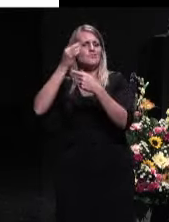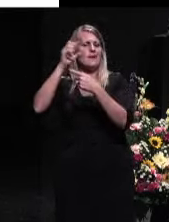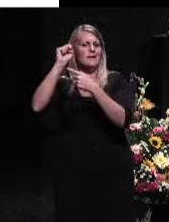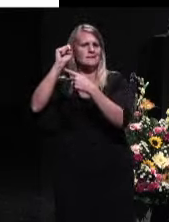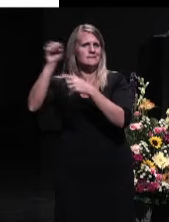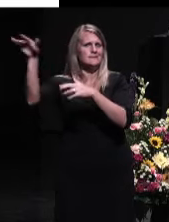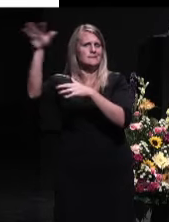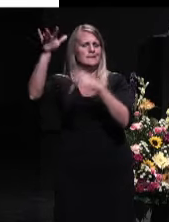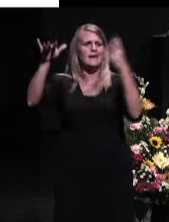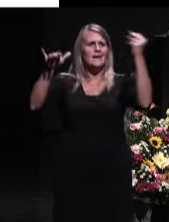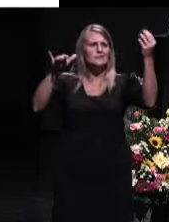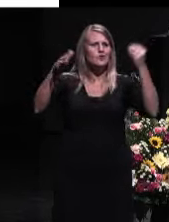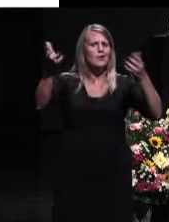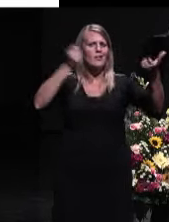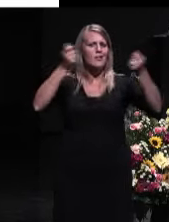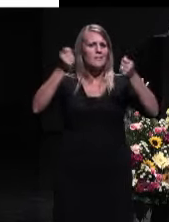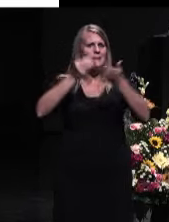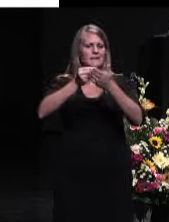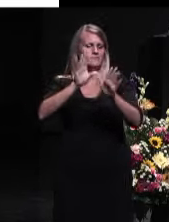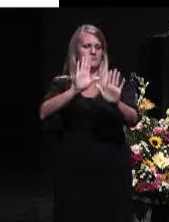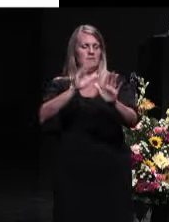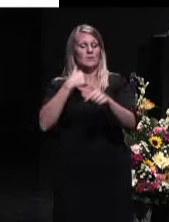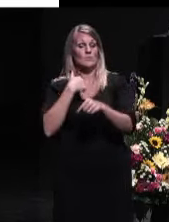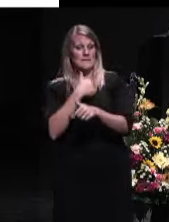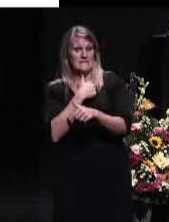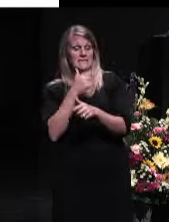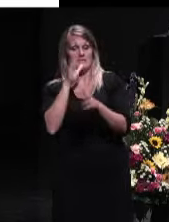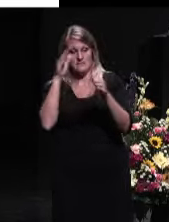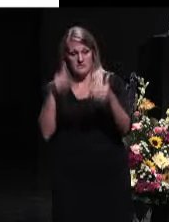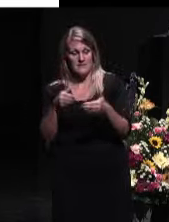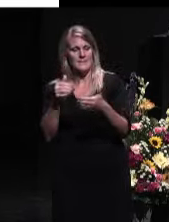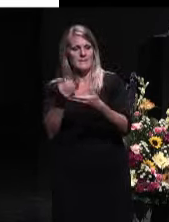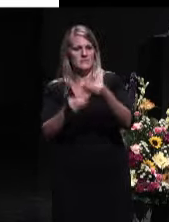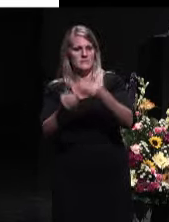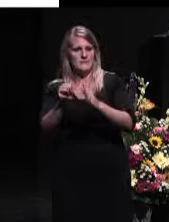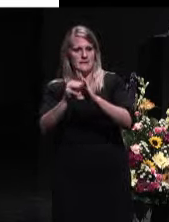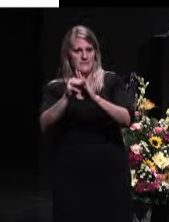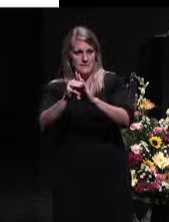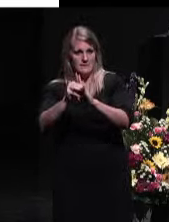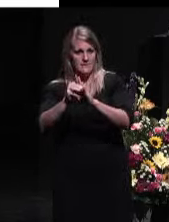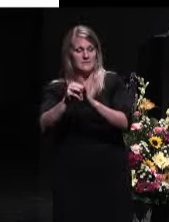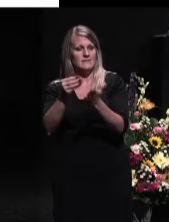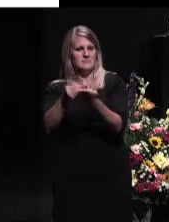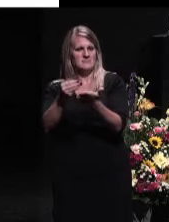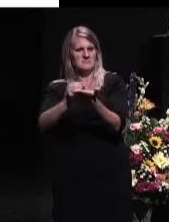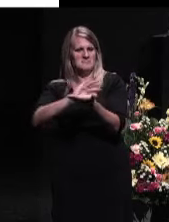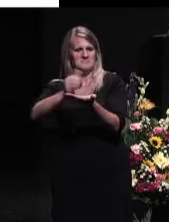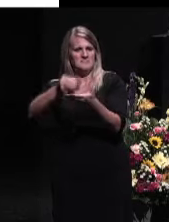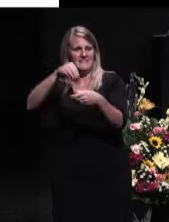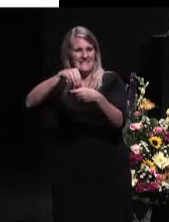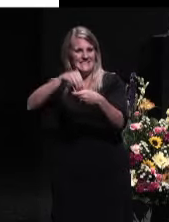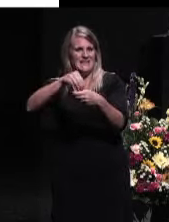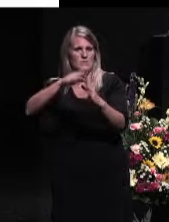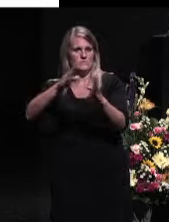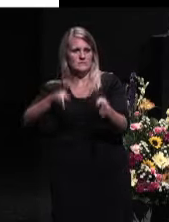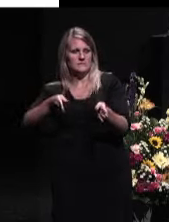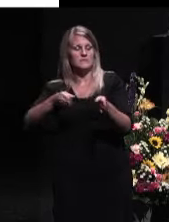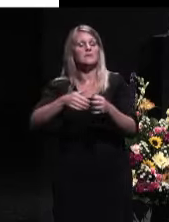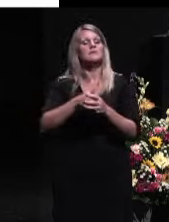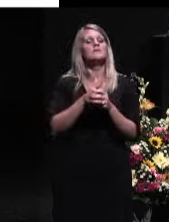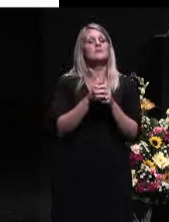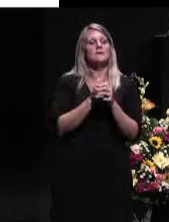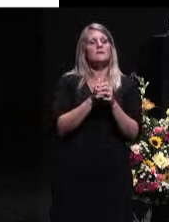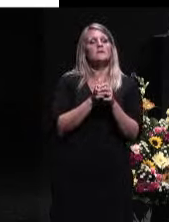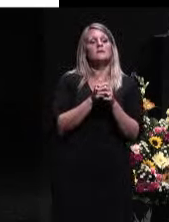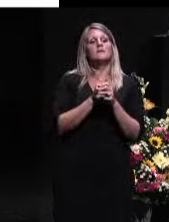not external, it's what we allocate. The new budget model implementation, of which we're in the 2nd year, and then our integrated support services, the